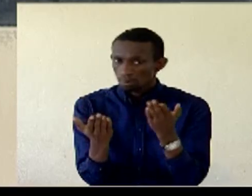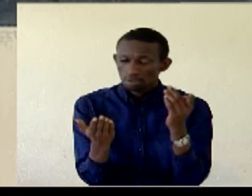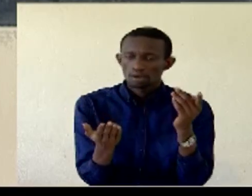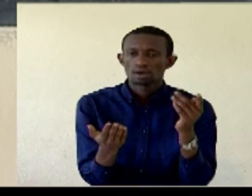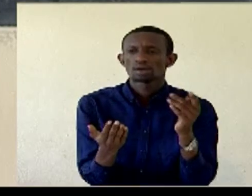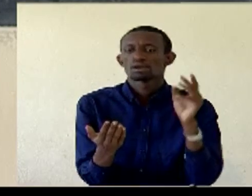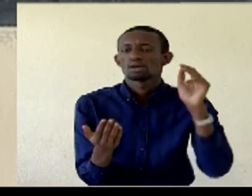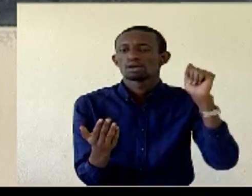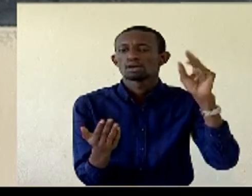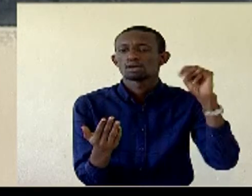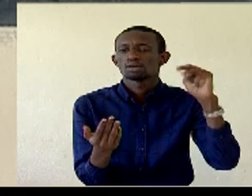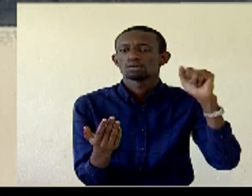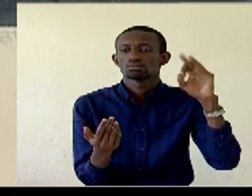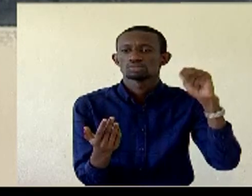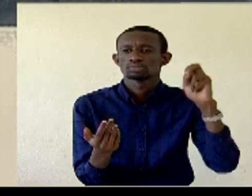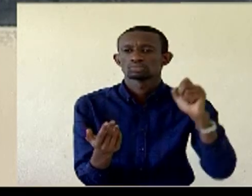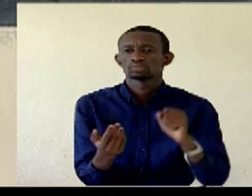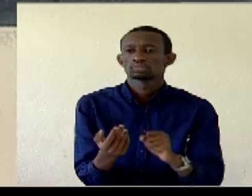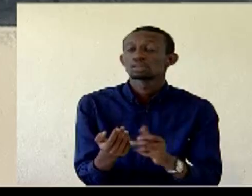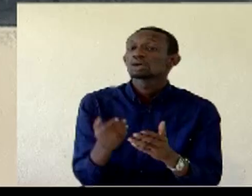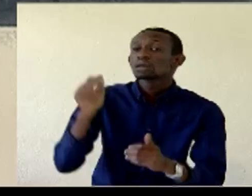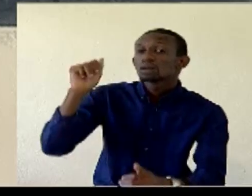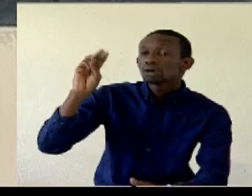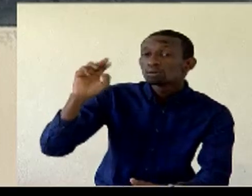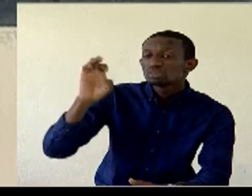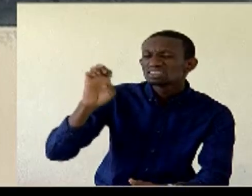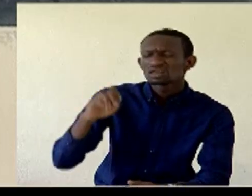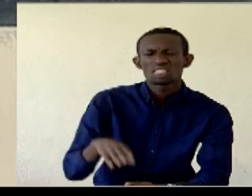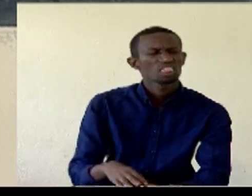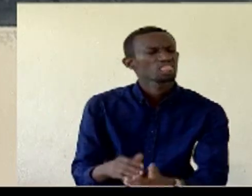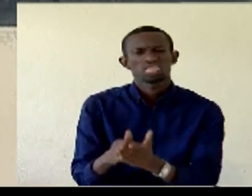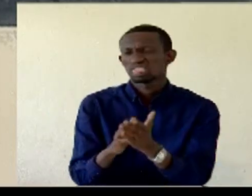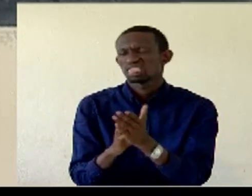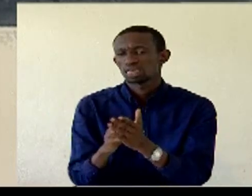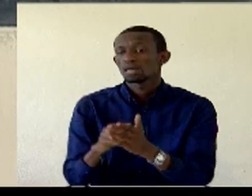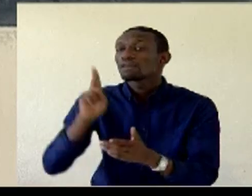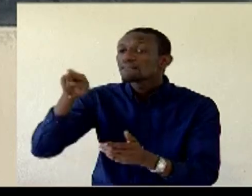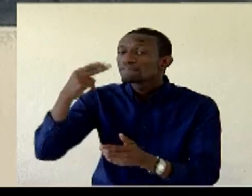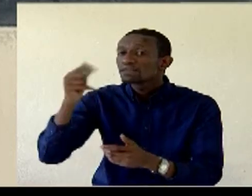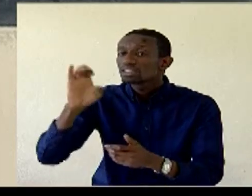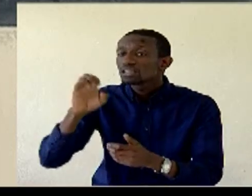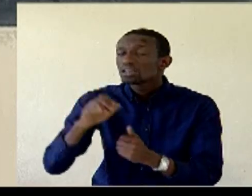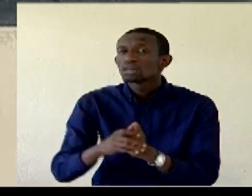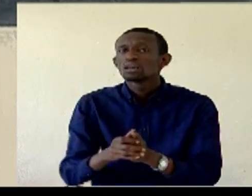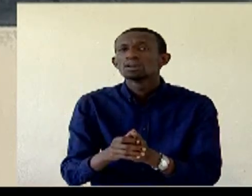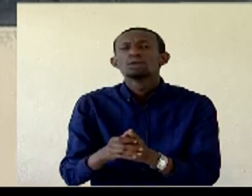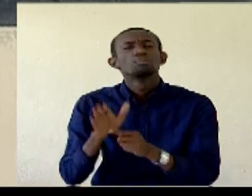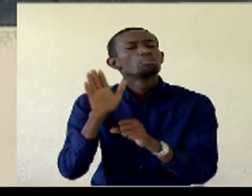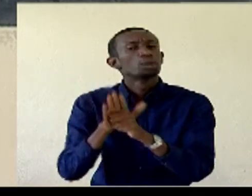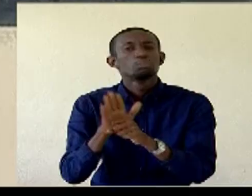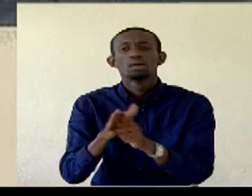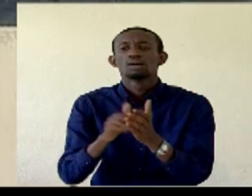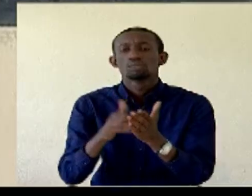So when you look at that, ammonia is the weakest. So phenylamine is much weaker. Why?